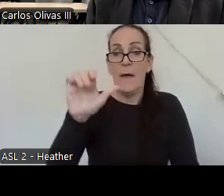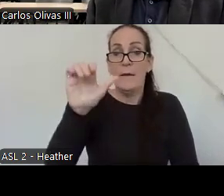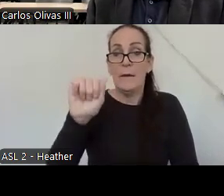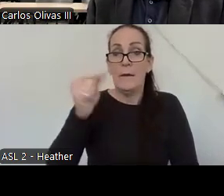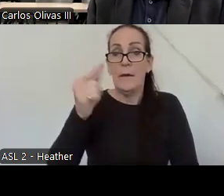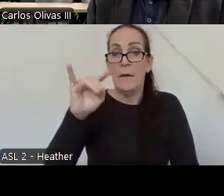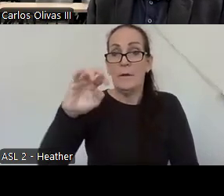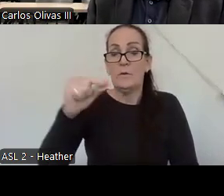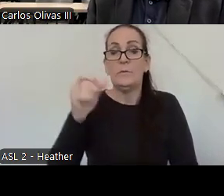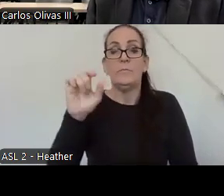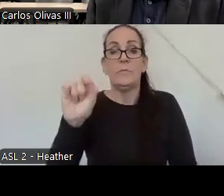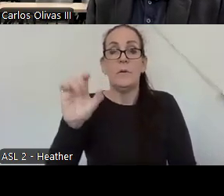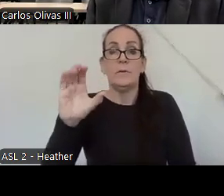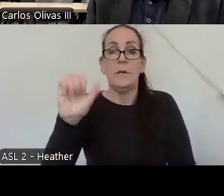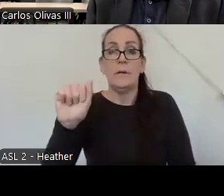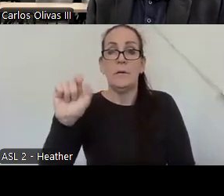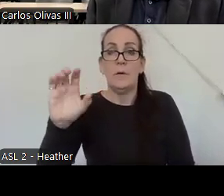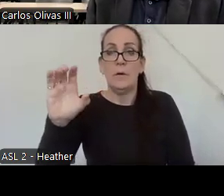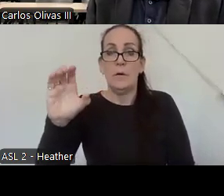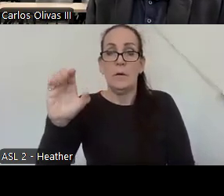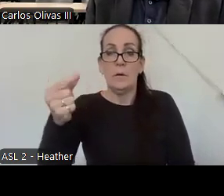aging.ca.gov. Anytime, we're happy to take those.